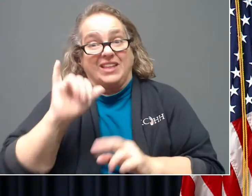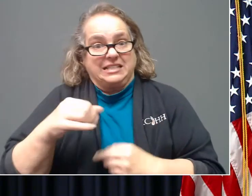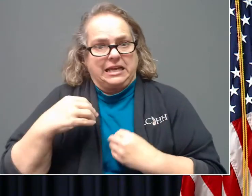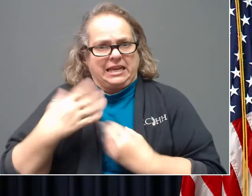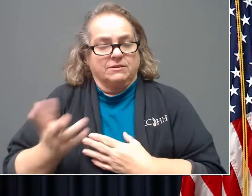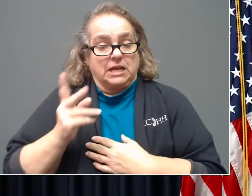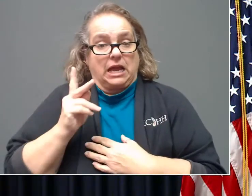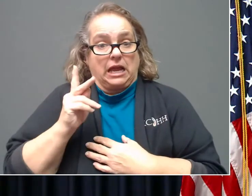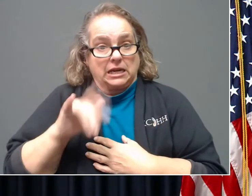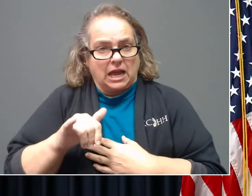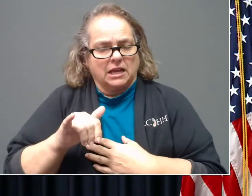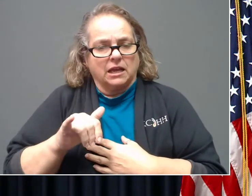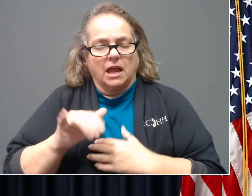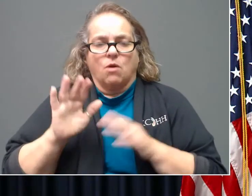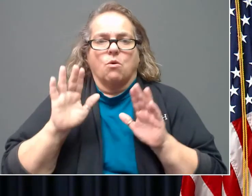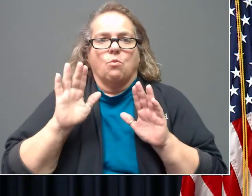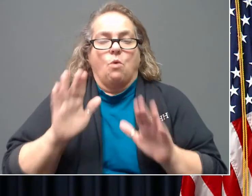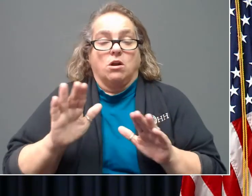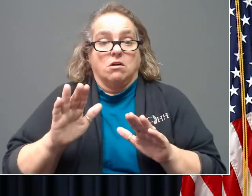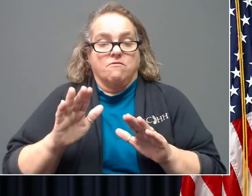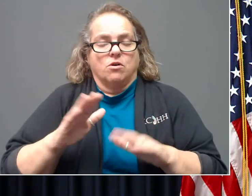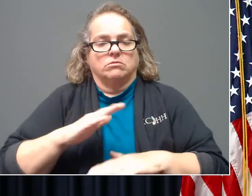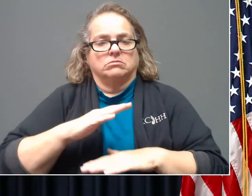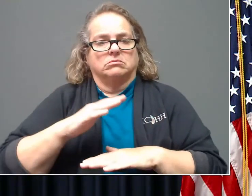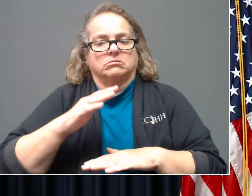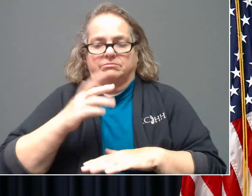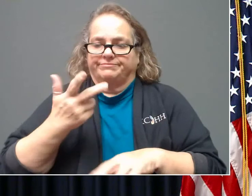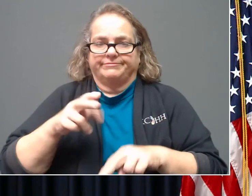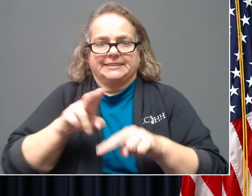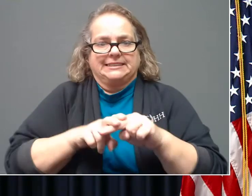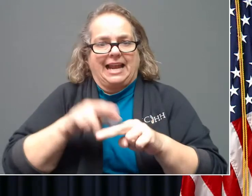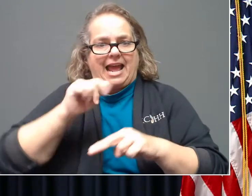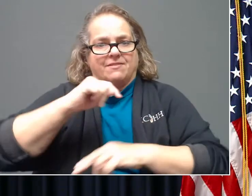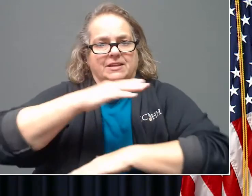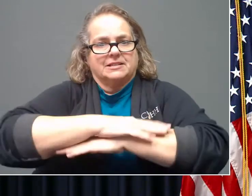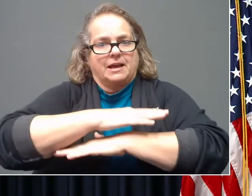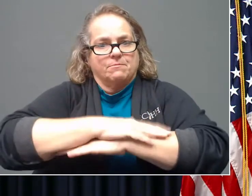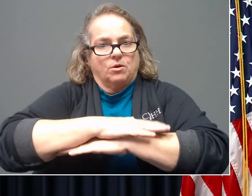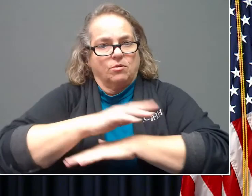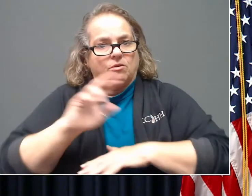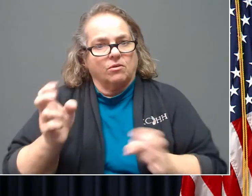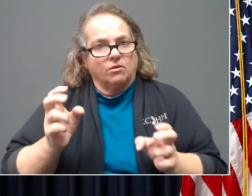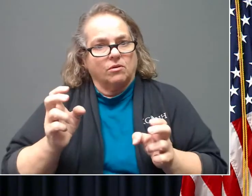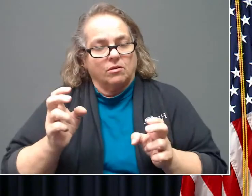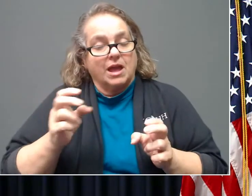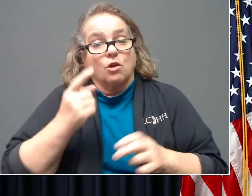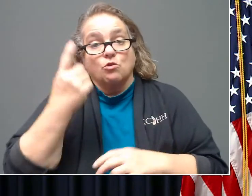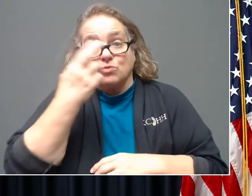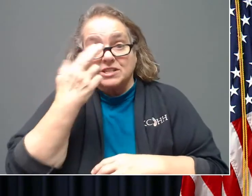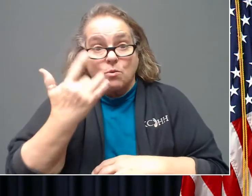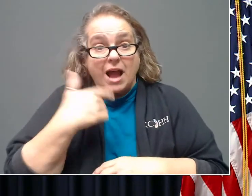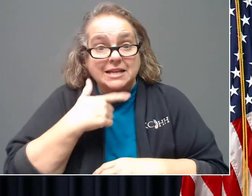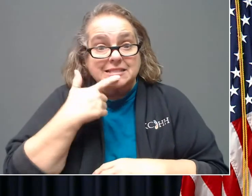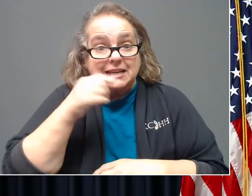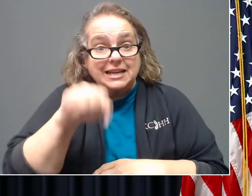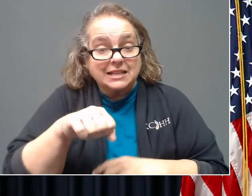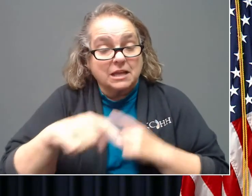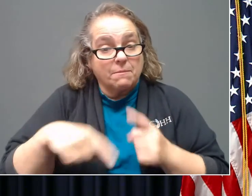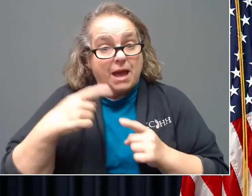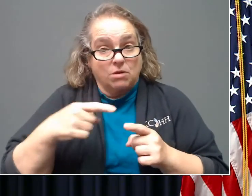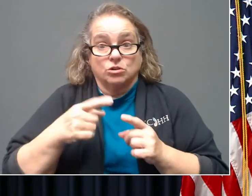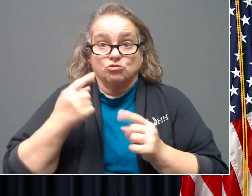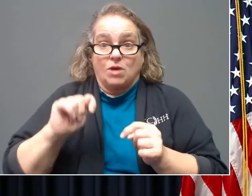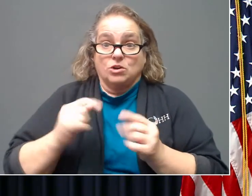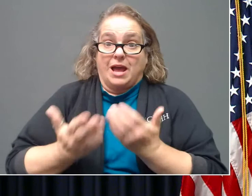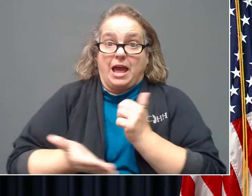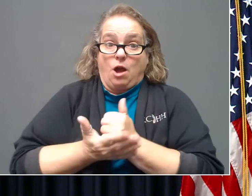the post-COVID economy. And the reason I said yes, and one of the things I'm going to work for every day in this spot, is to make